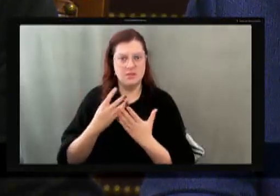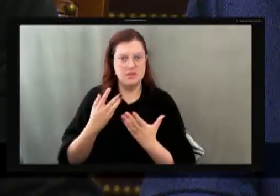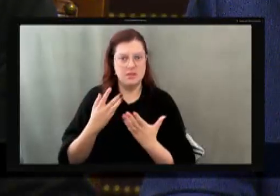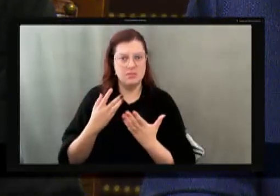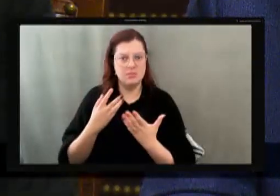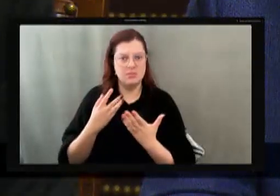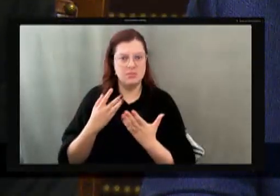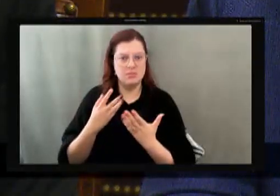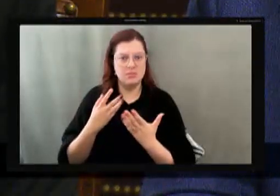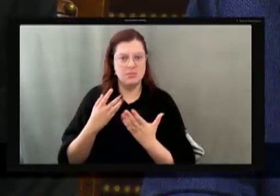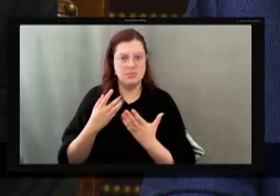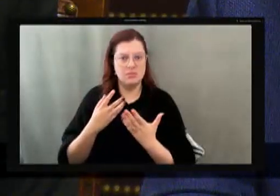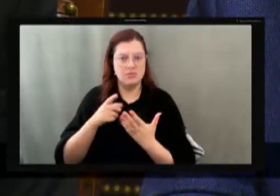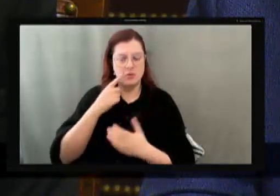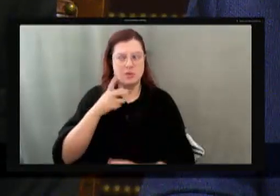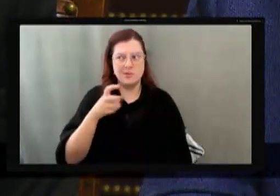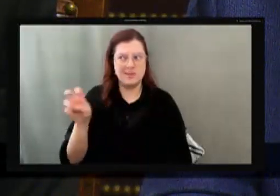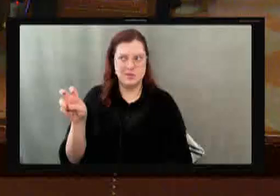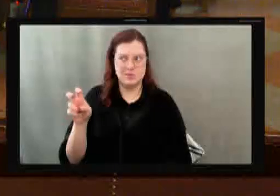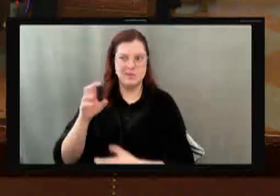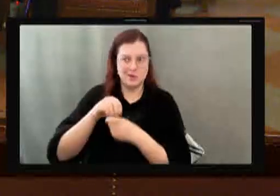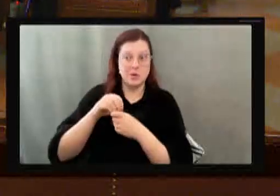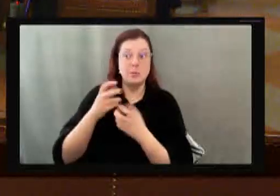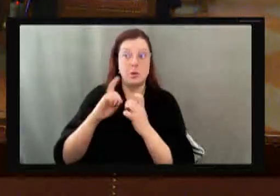in an interdepartmental transfer.